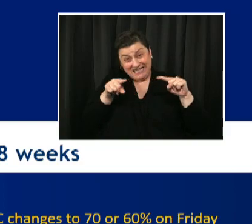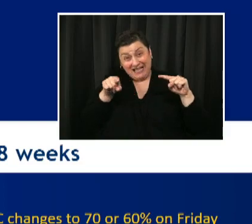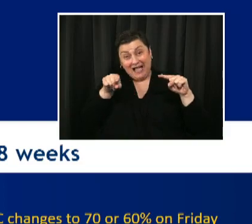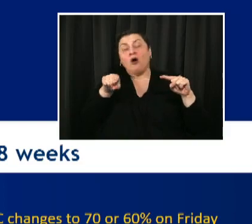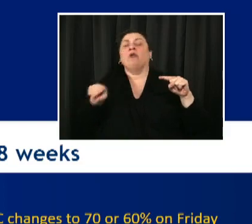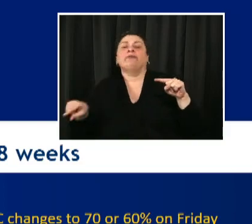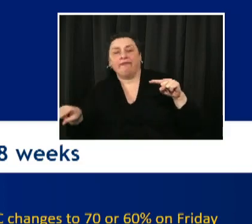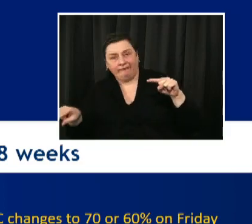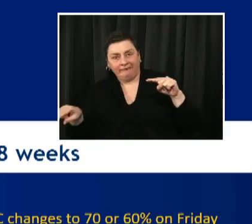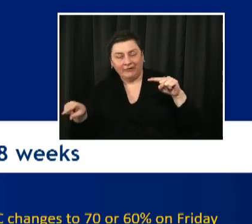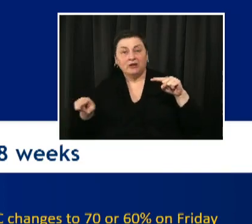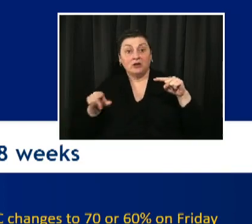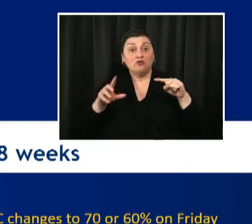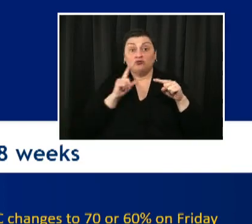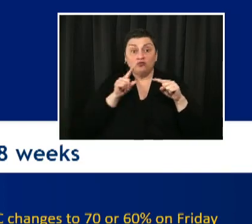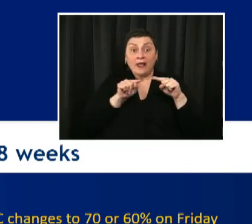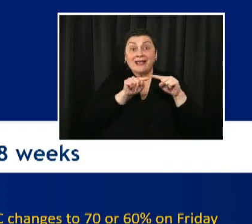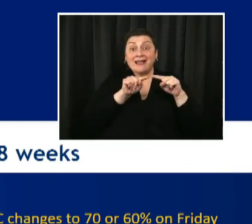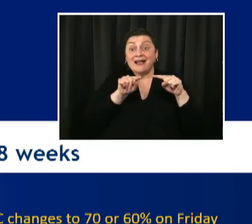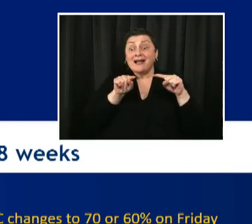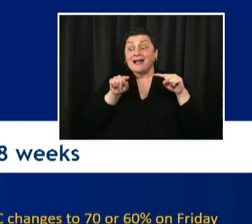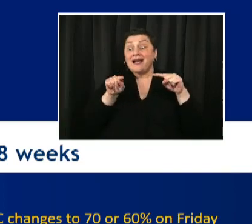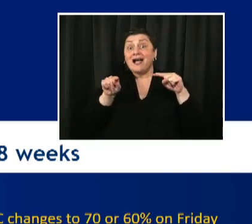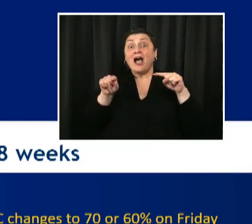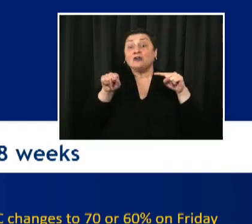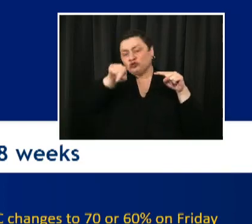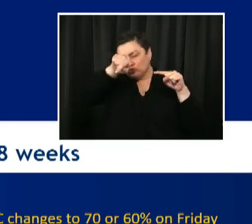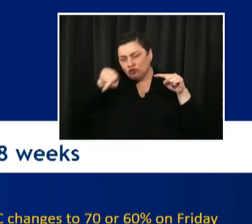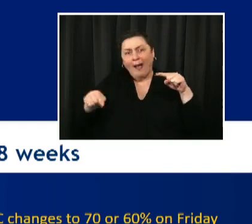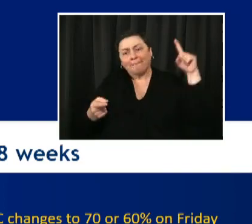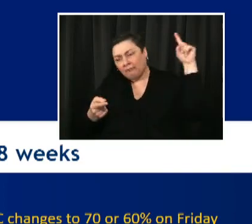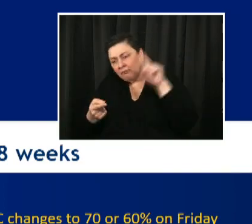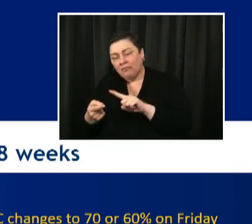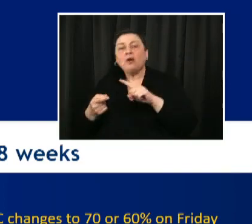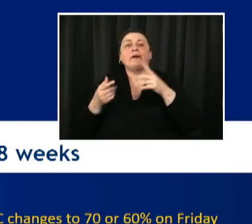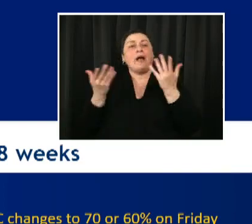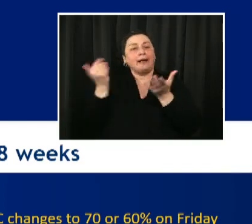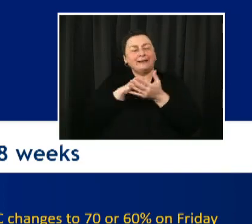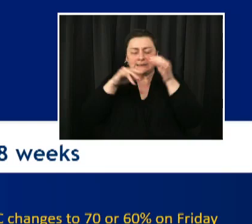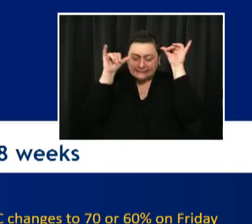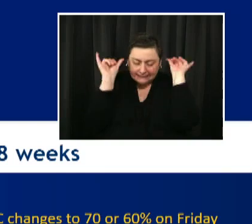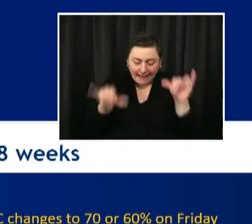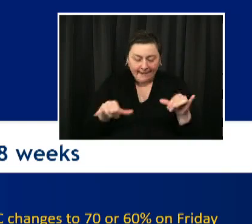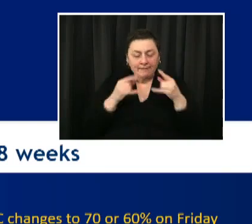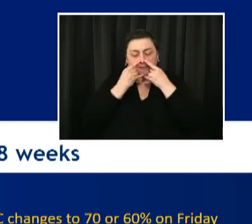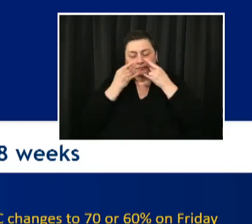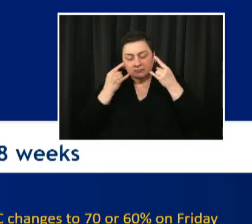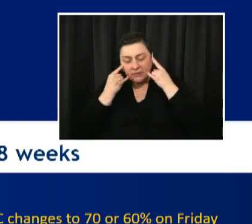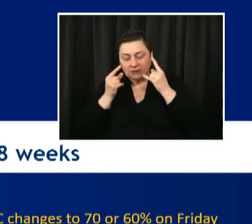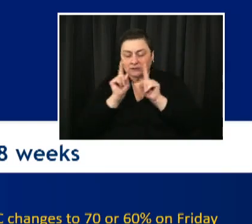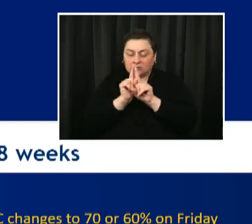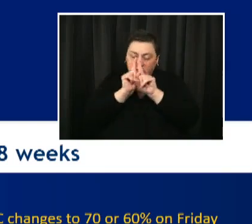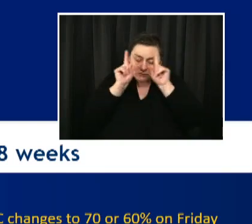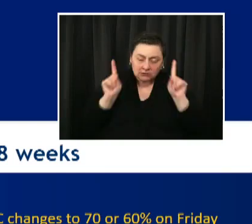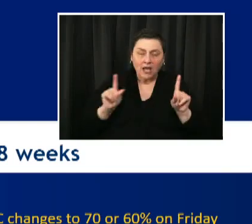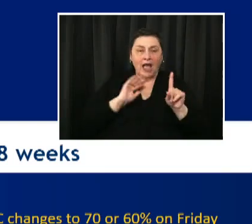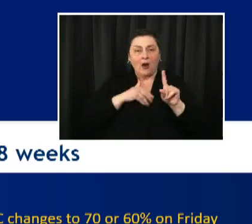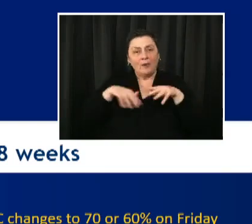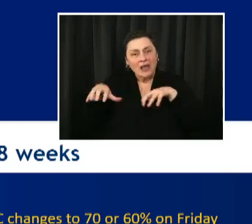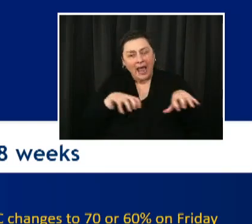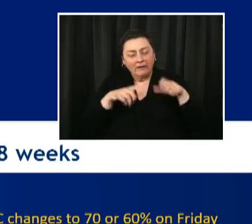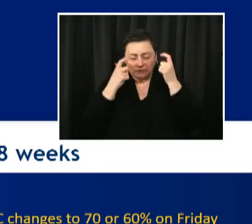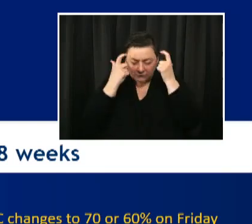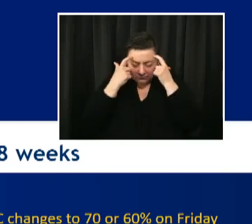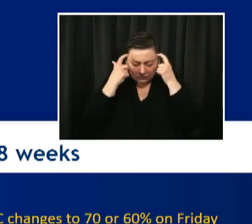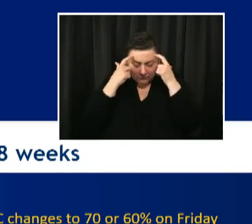our efforts, our policies that keep transmission control high enough, our individual behavior. And then, of course,